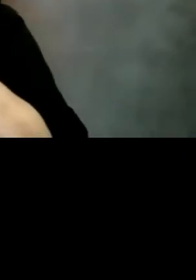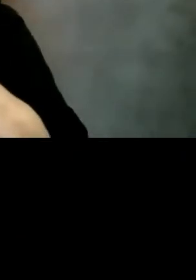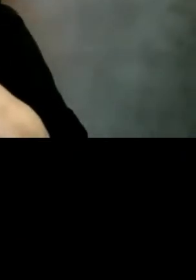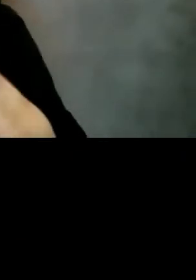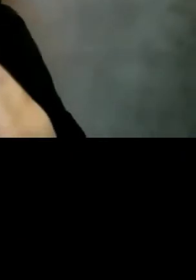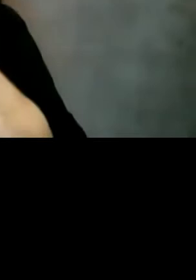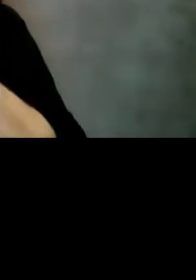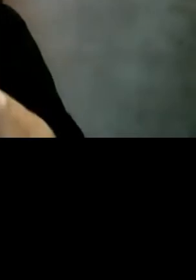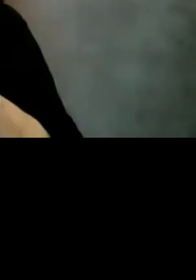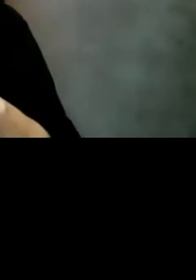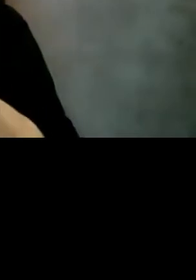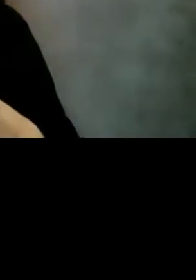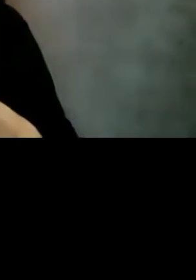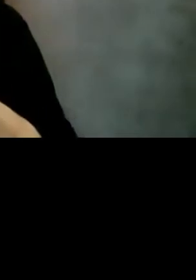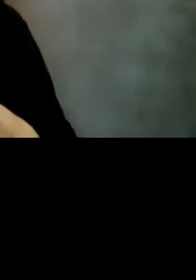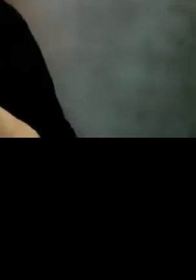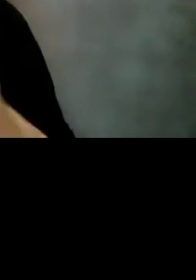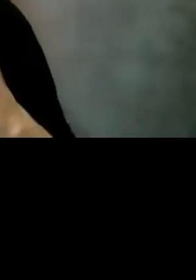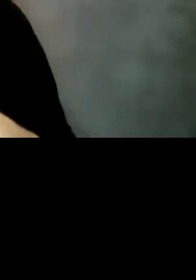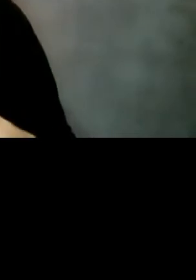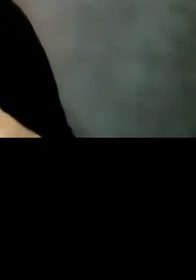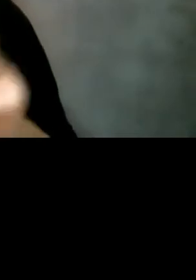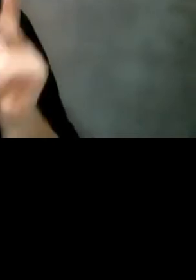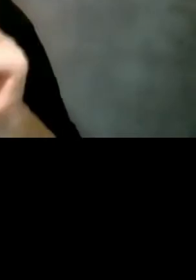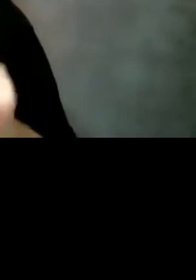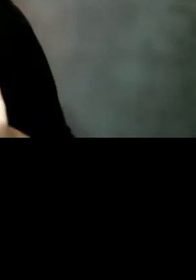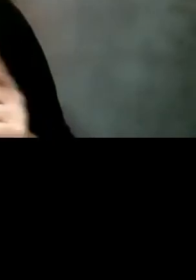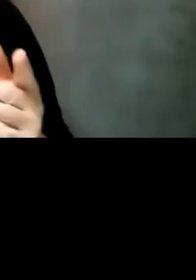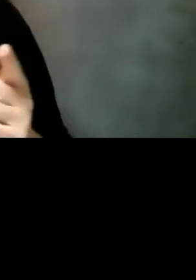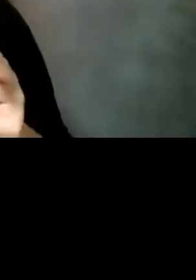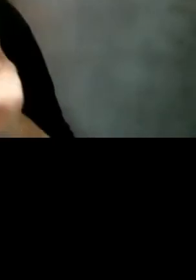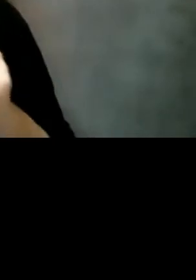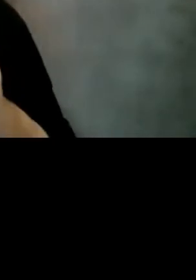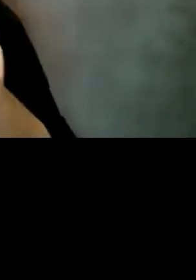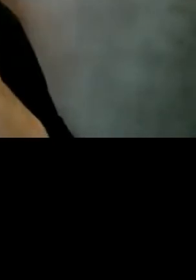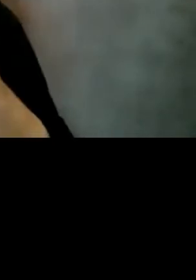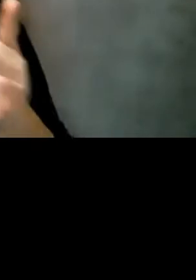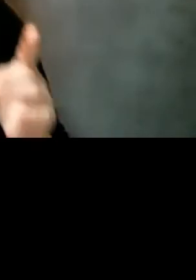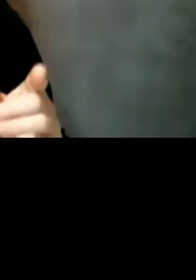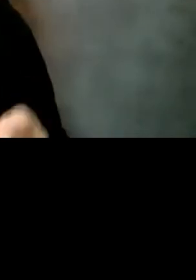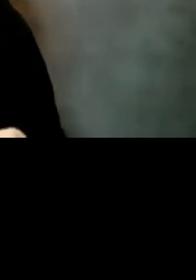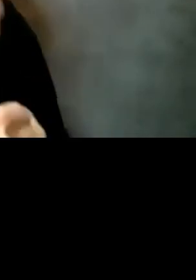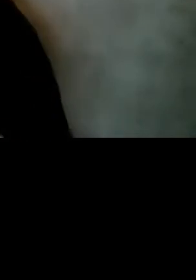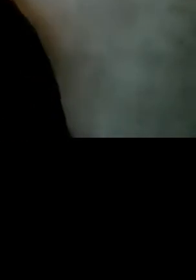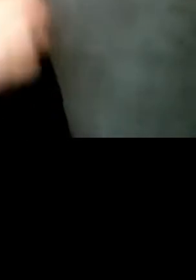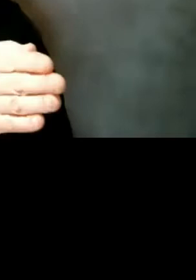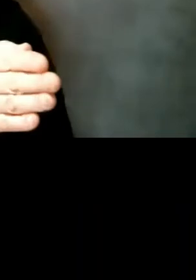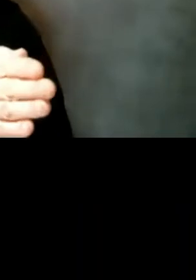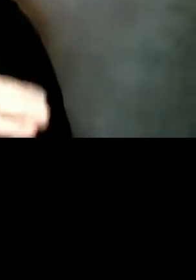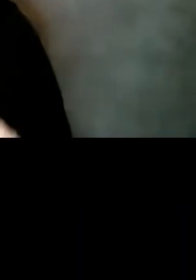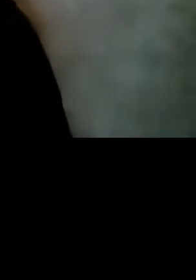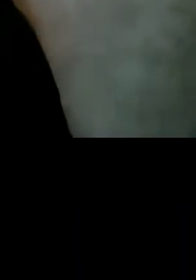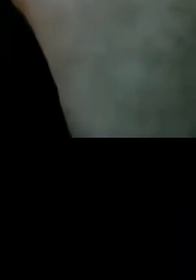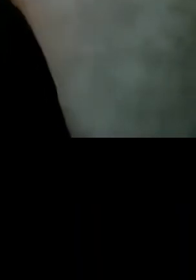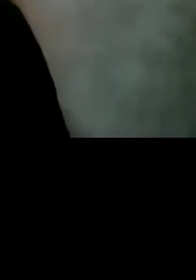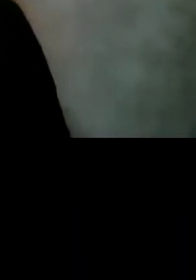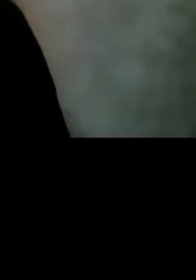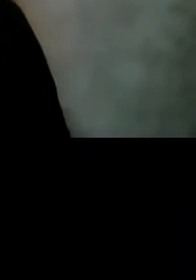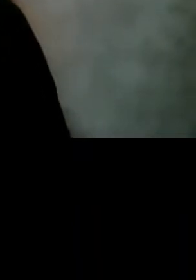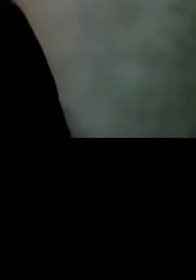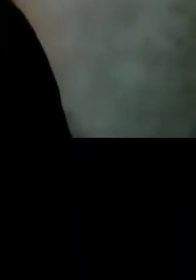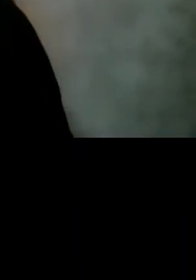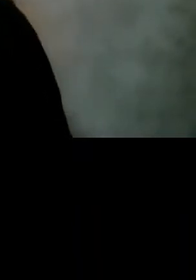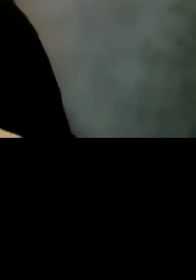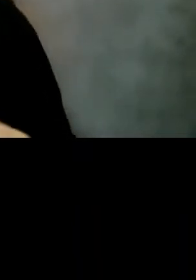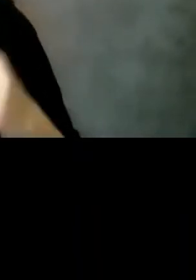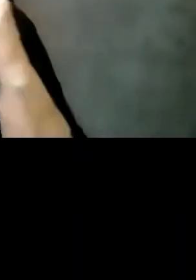institute. And I just want to say to the audience that they can contact you directly and to talk about applying to your